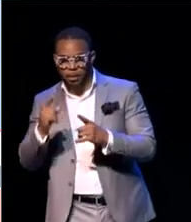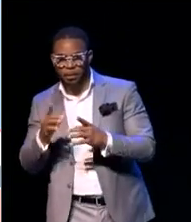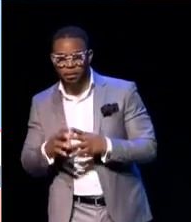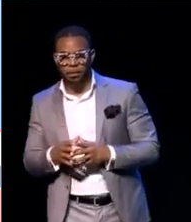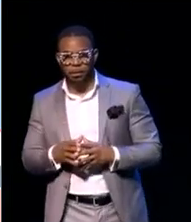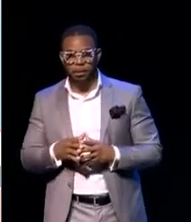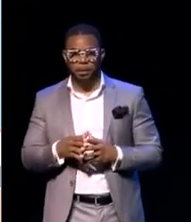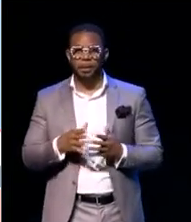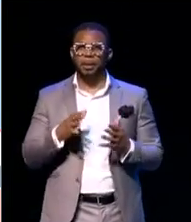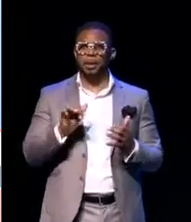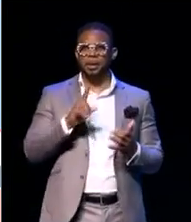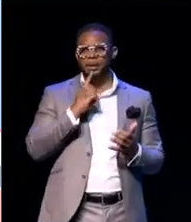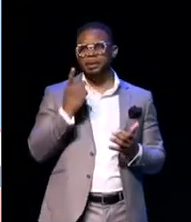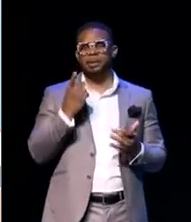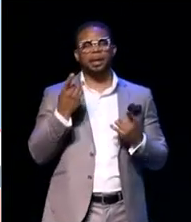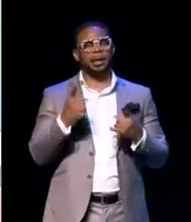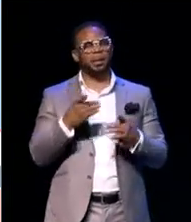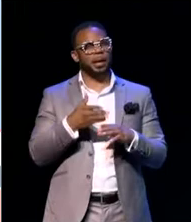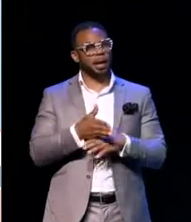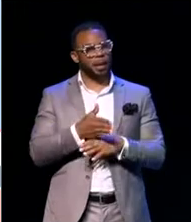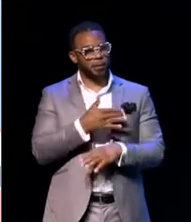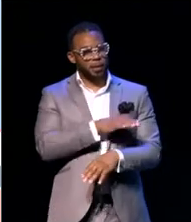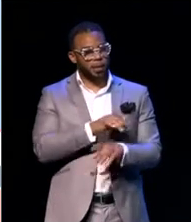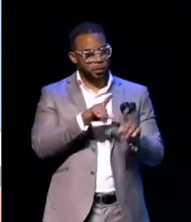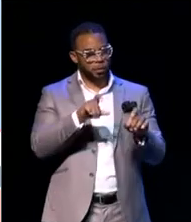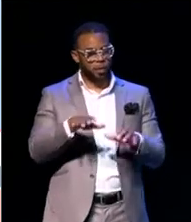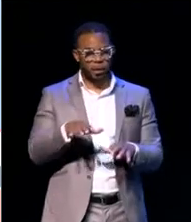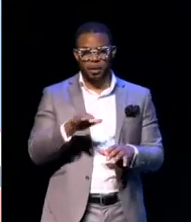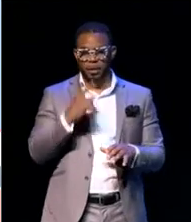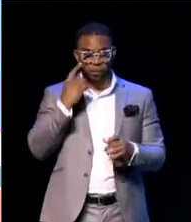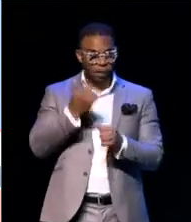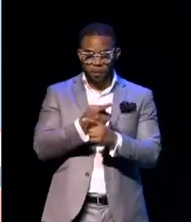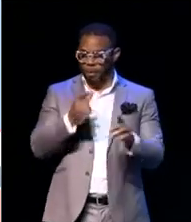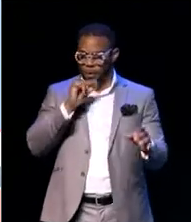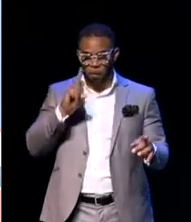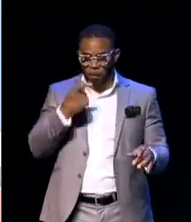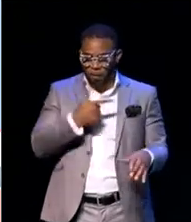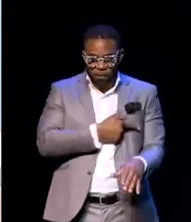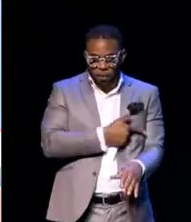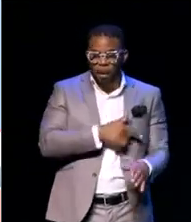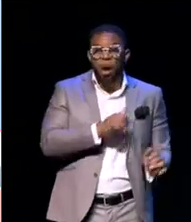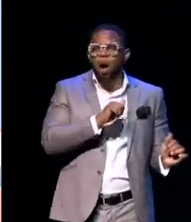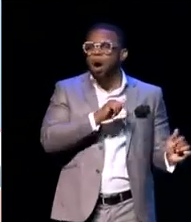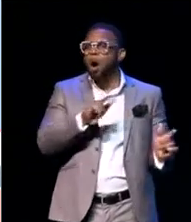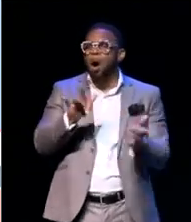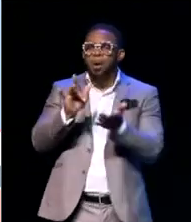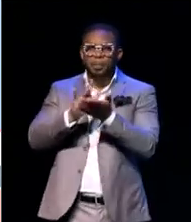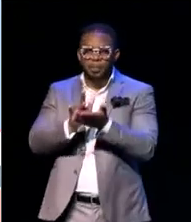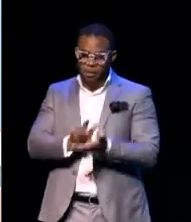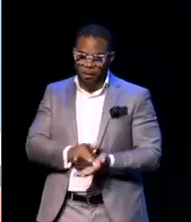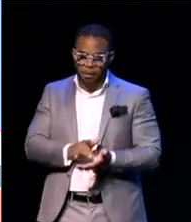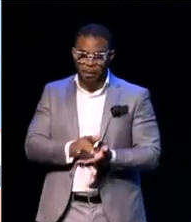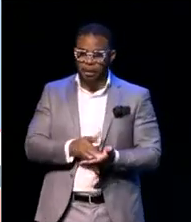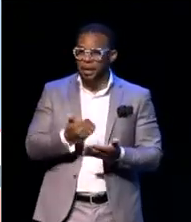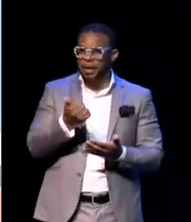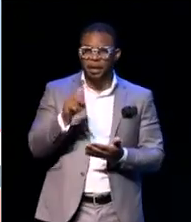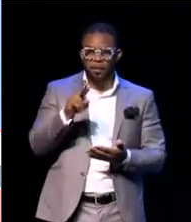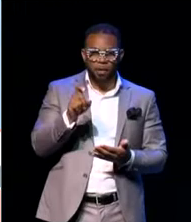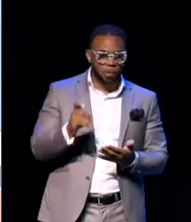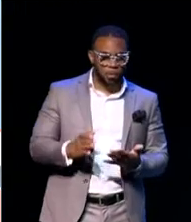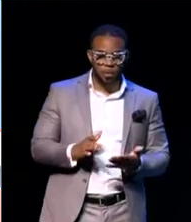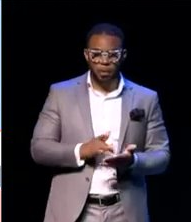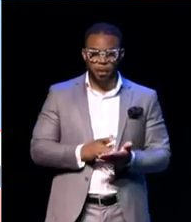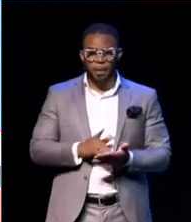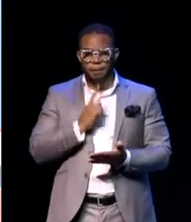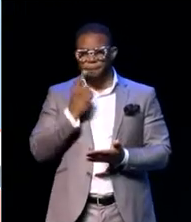effective. Now, there's something that happens after the clinical trial, and this is for everything, not just vaccines, all medications, any